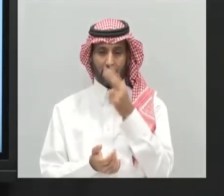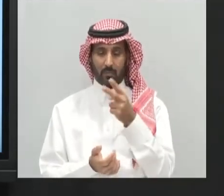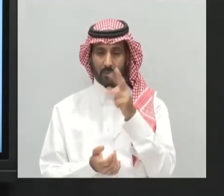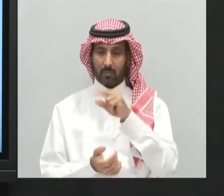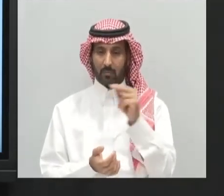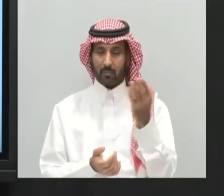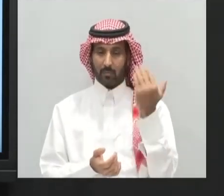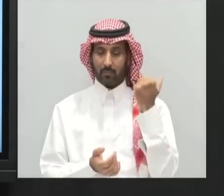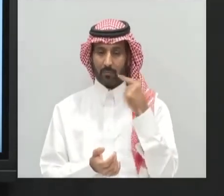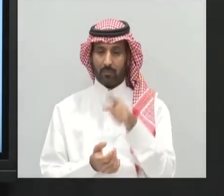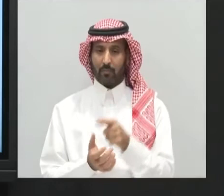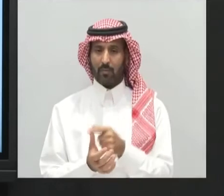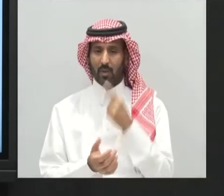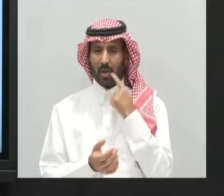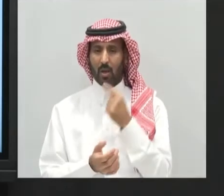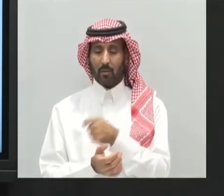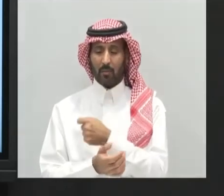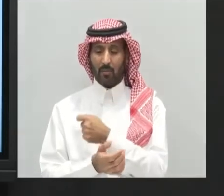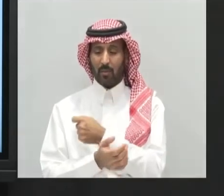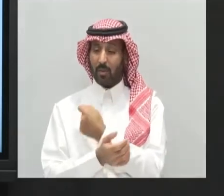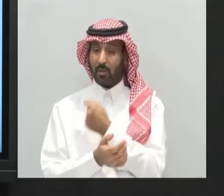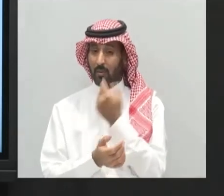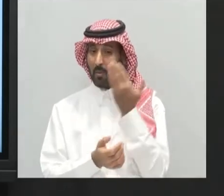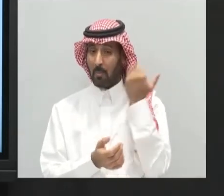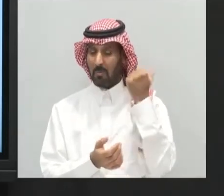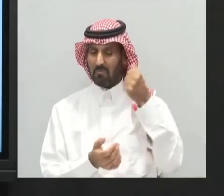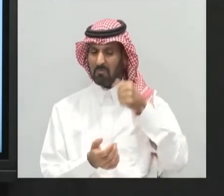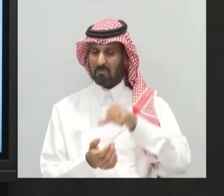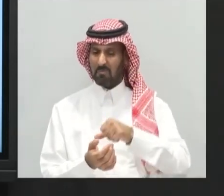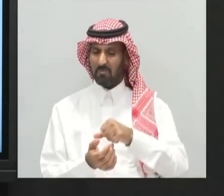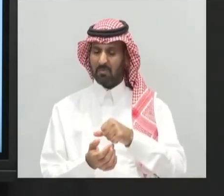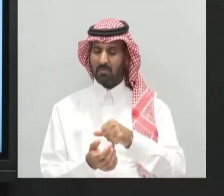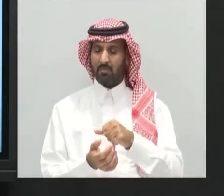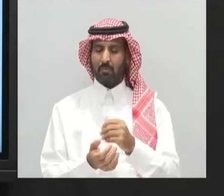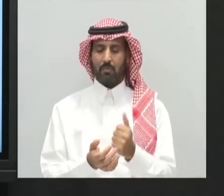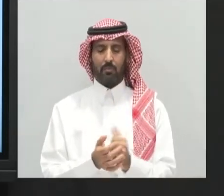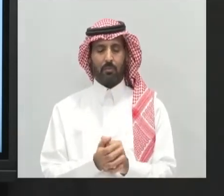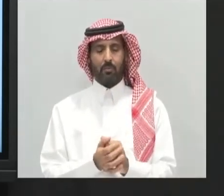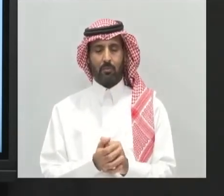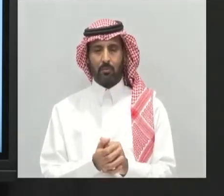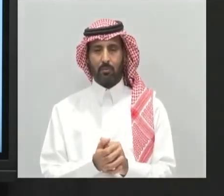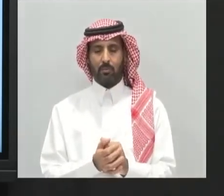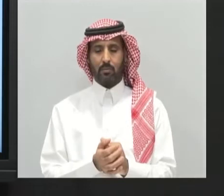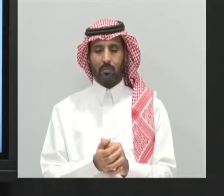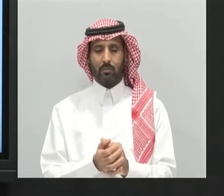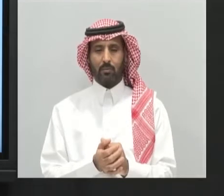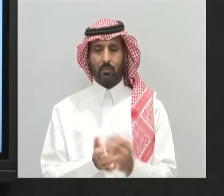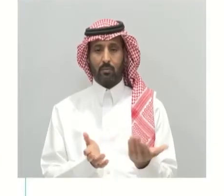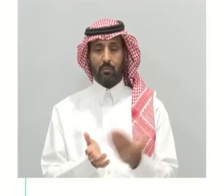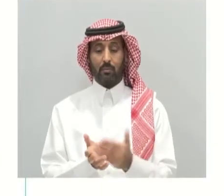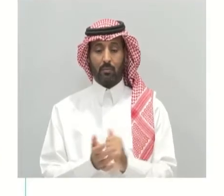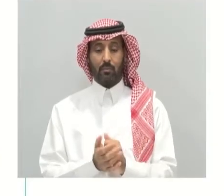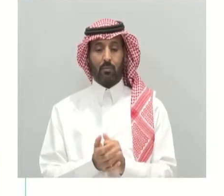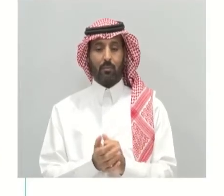examples about the things that happen to people which are considered to be a bad thing.